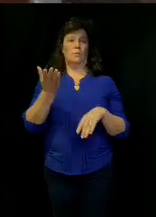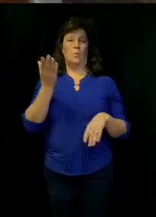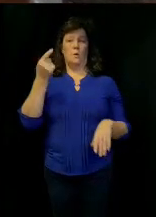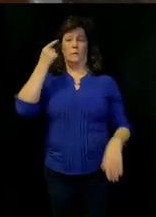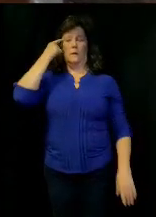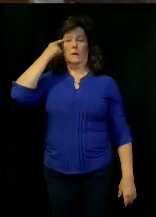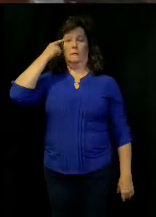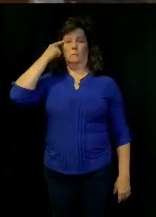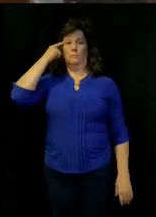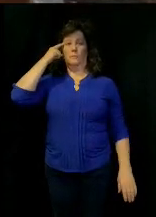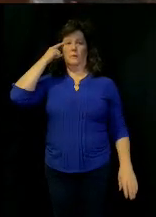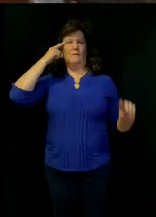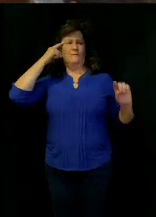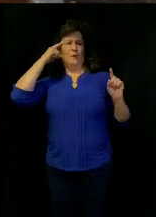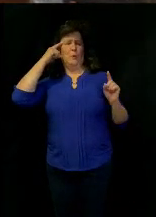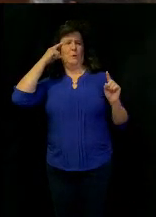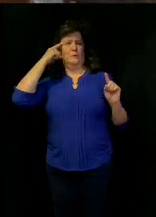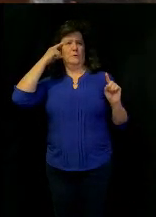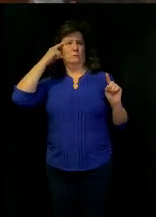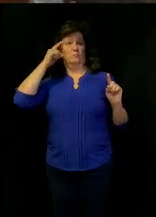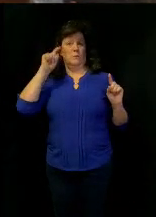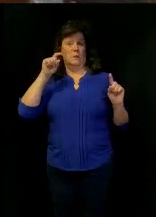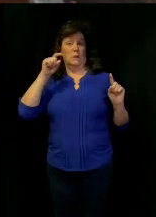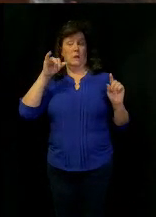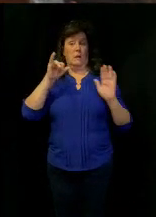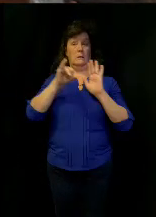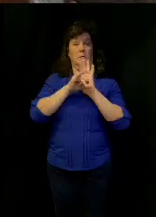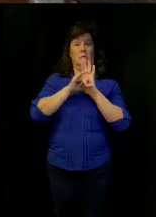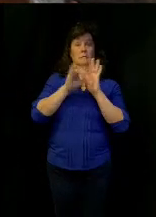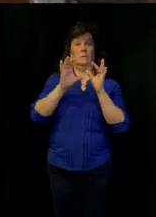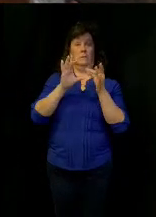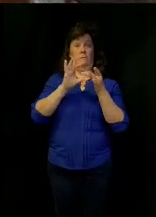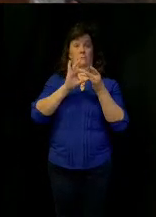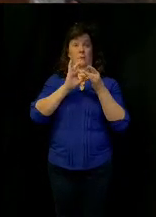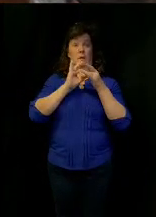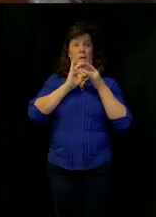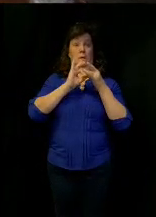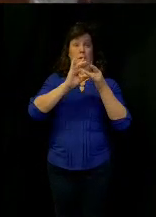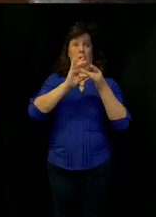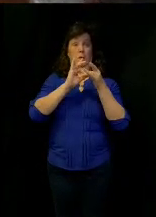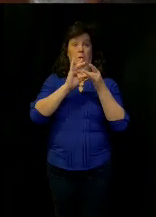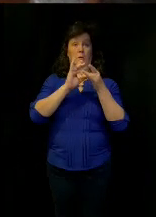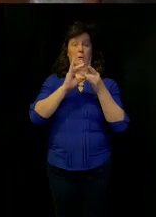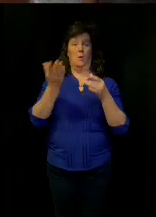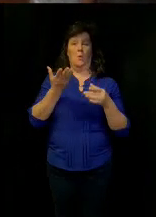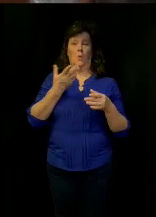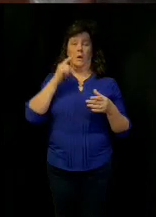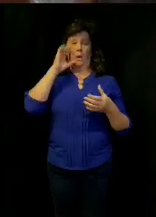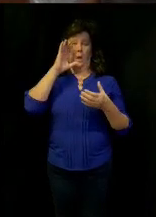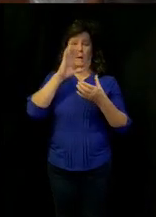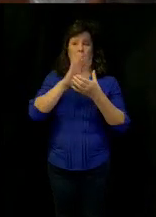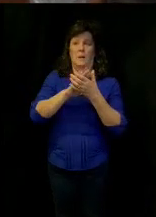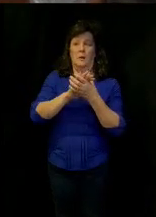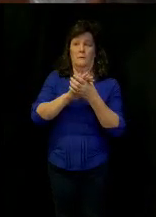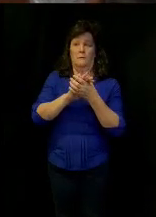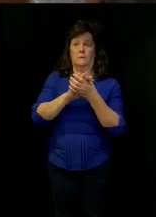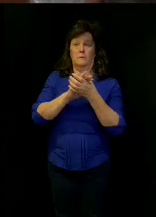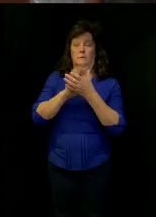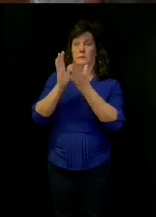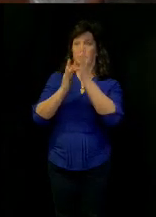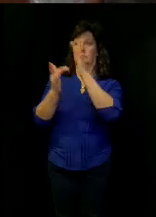the first thing that we need to be identified, my identification, what I should I be joining closely to is